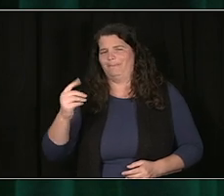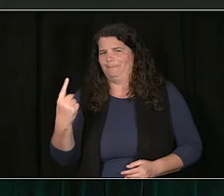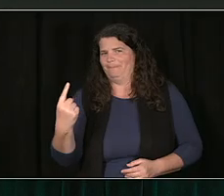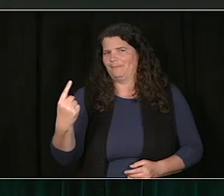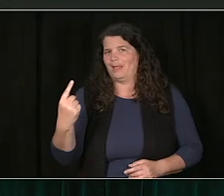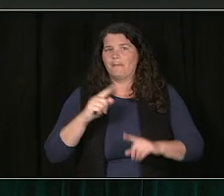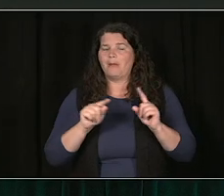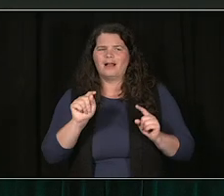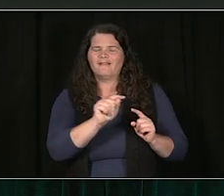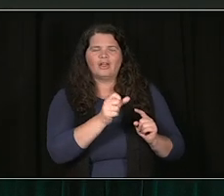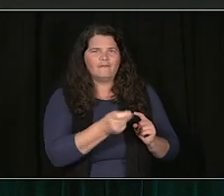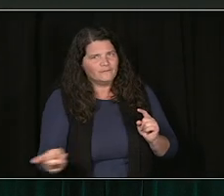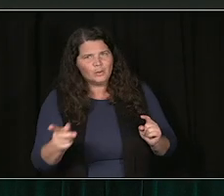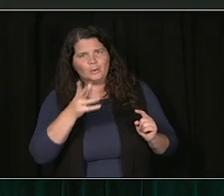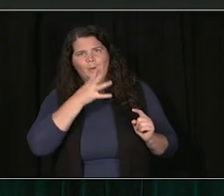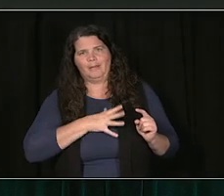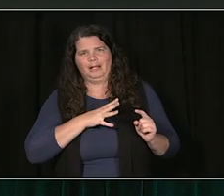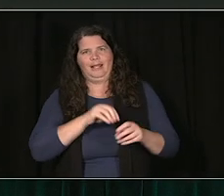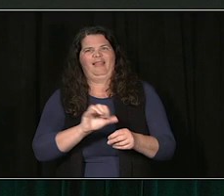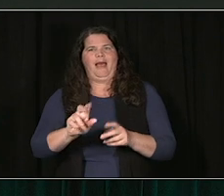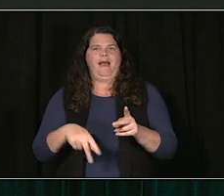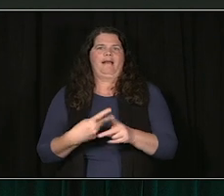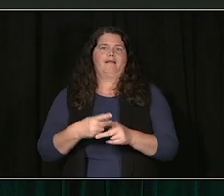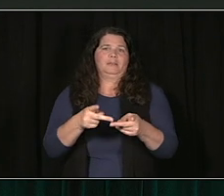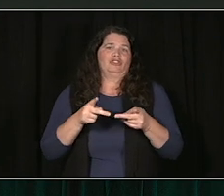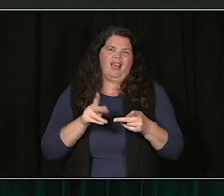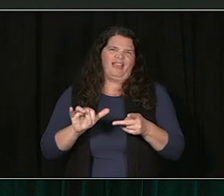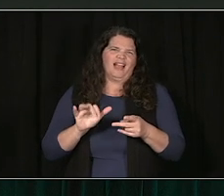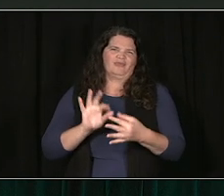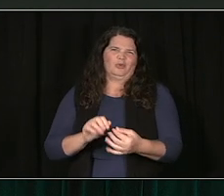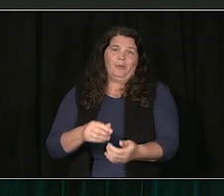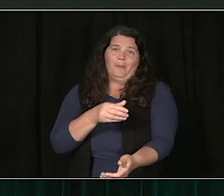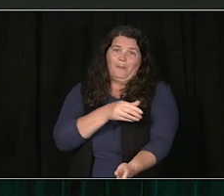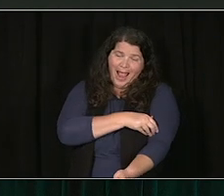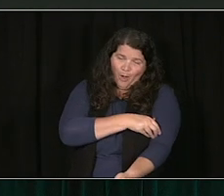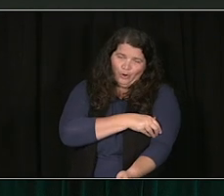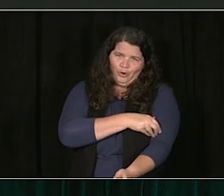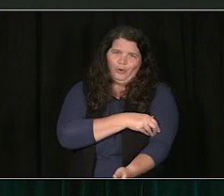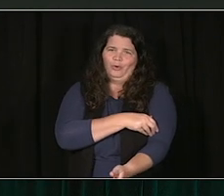in those positions, and I think a lot of that has to do with power, which is controlled by money.